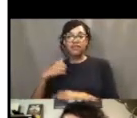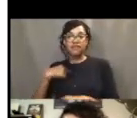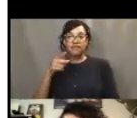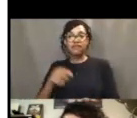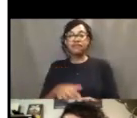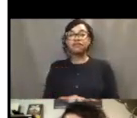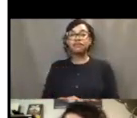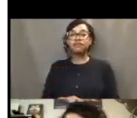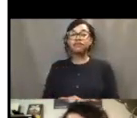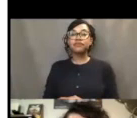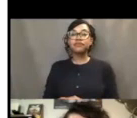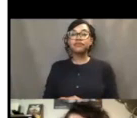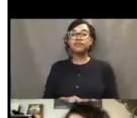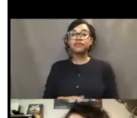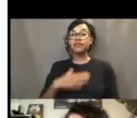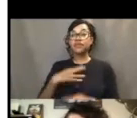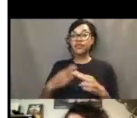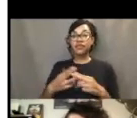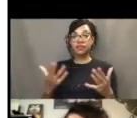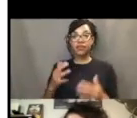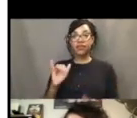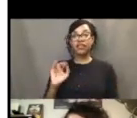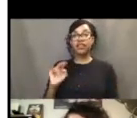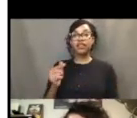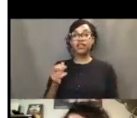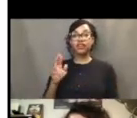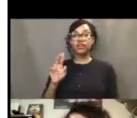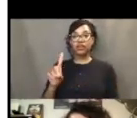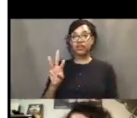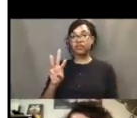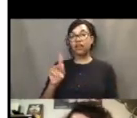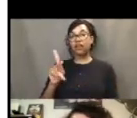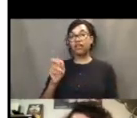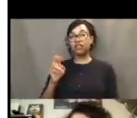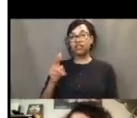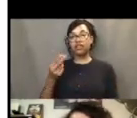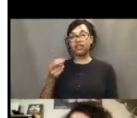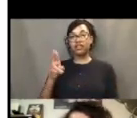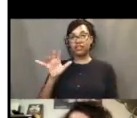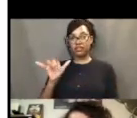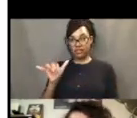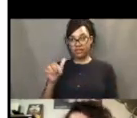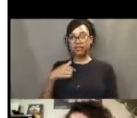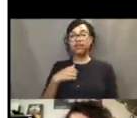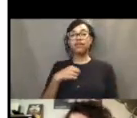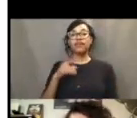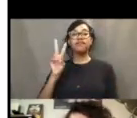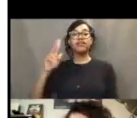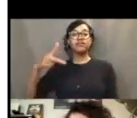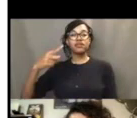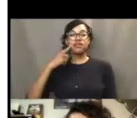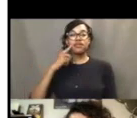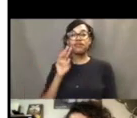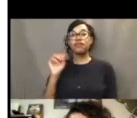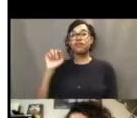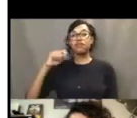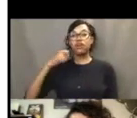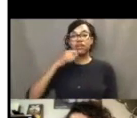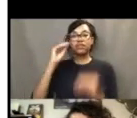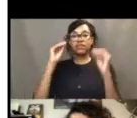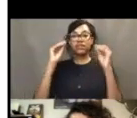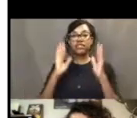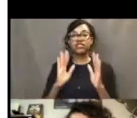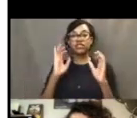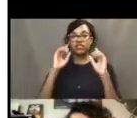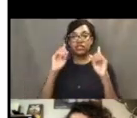So my name is Ingrid Walker-Henry, and I'm the Vice President of the Milwaukee Teachers Education Association and co-chair of Schools and